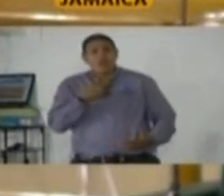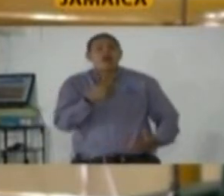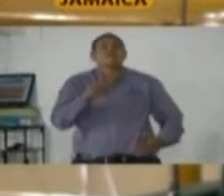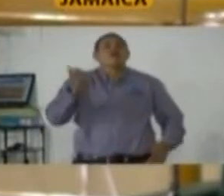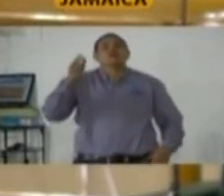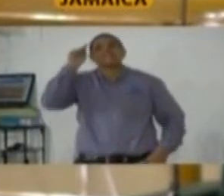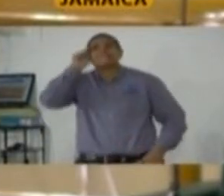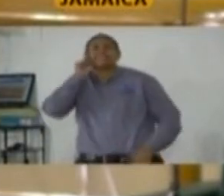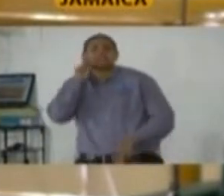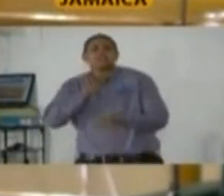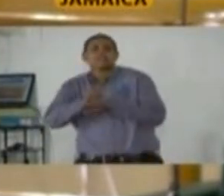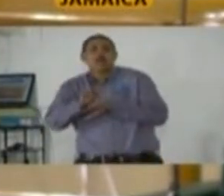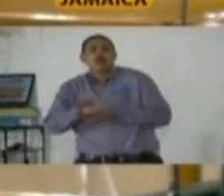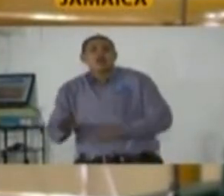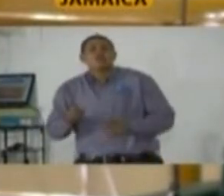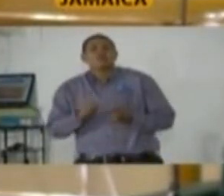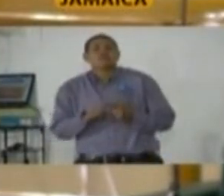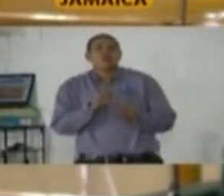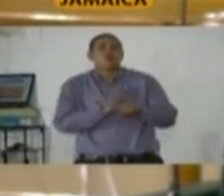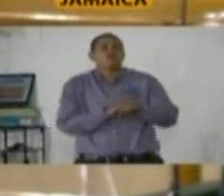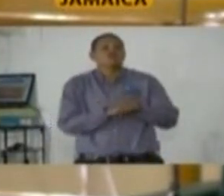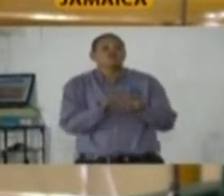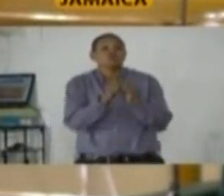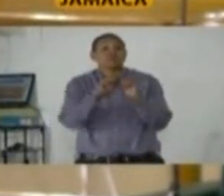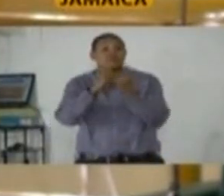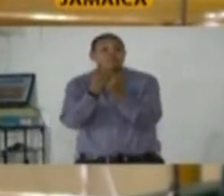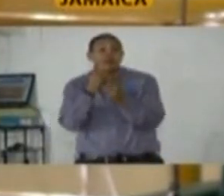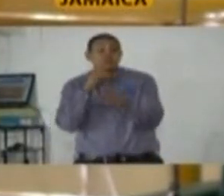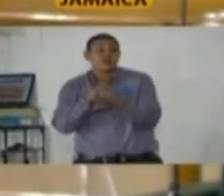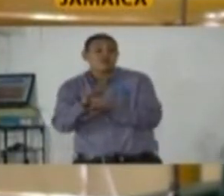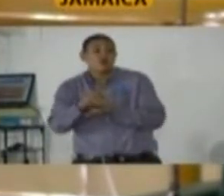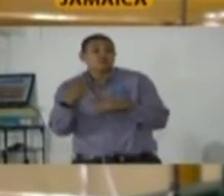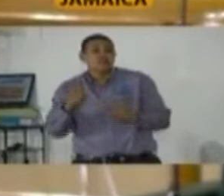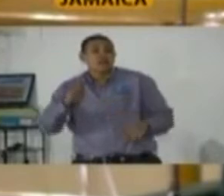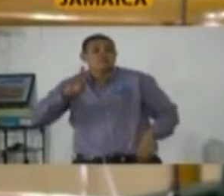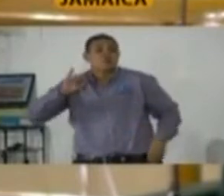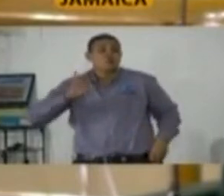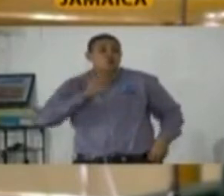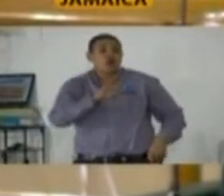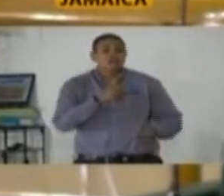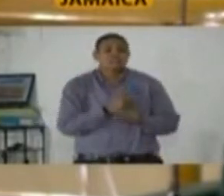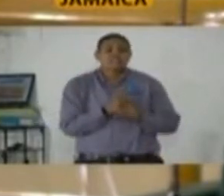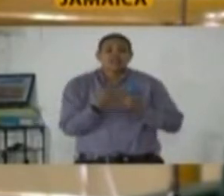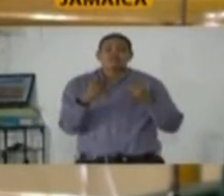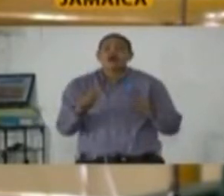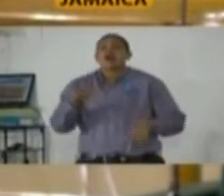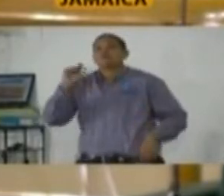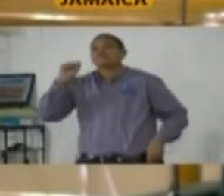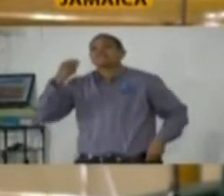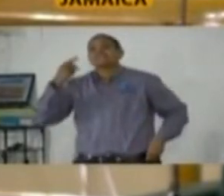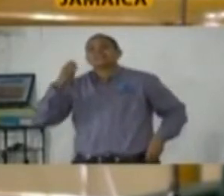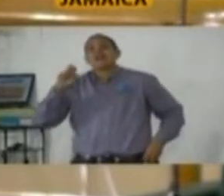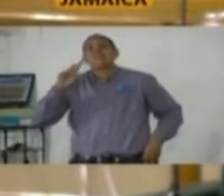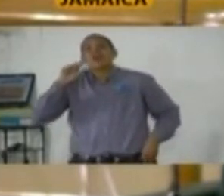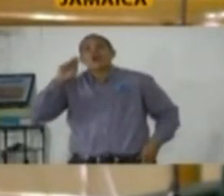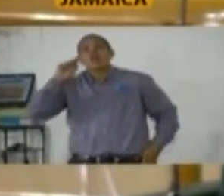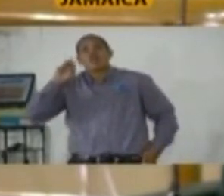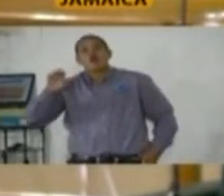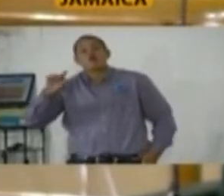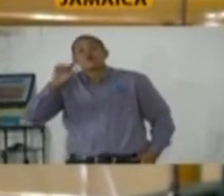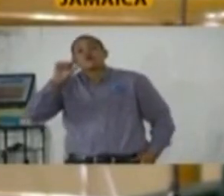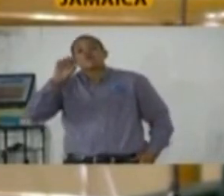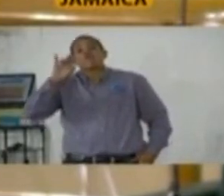psychology, consultant in the Department of Psychiatry, UWI, Dr. Safari Longmore, Dr. Herbert